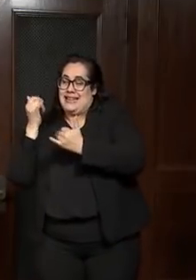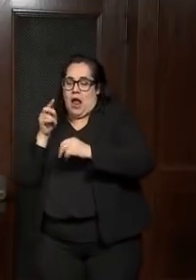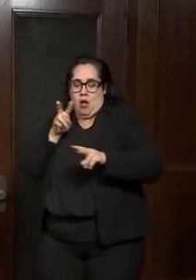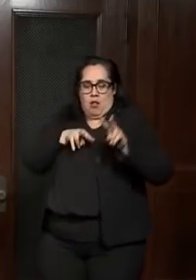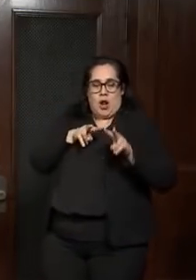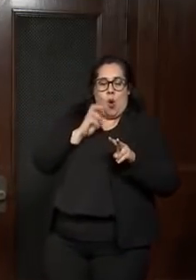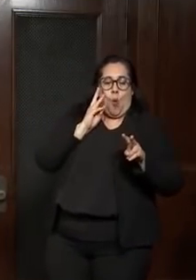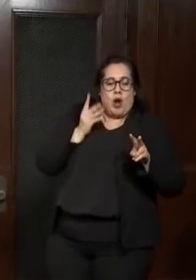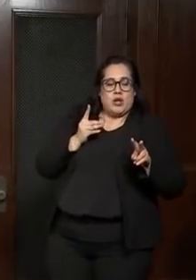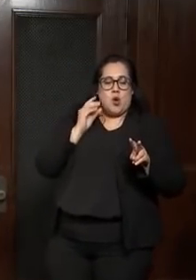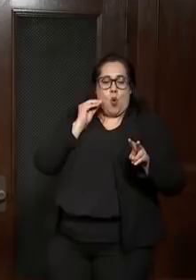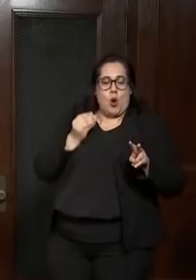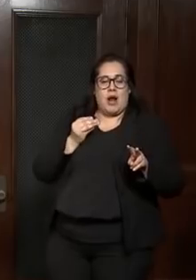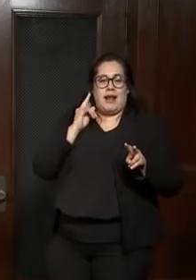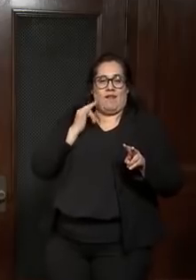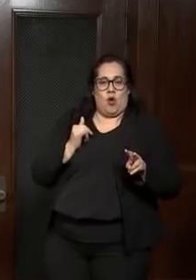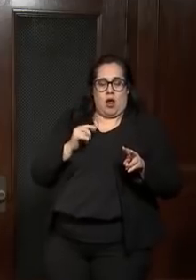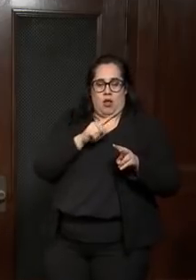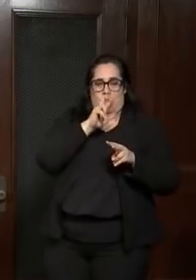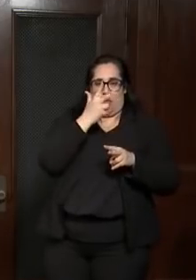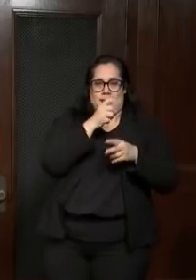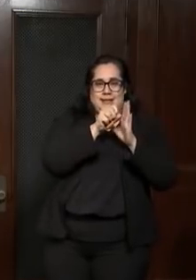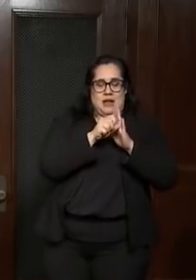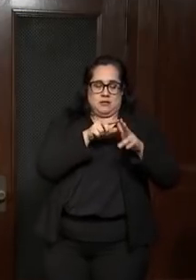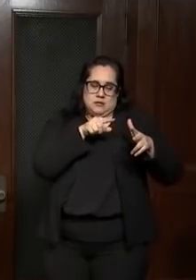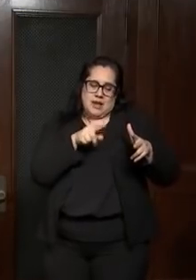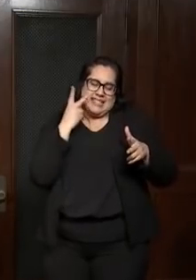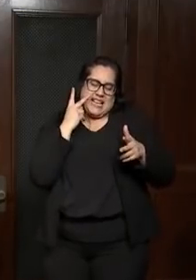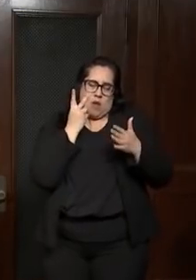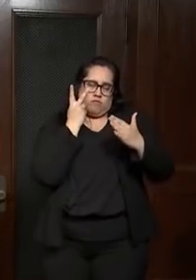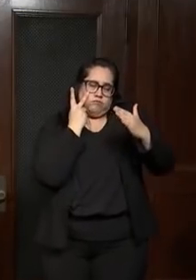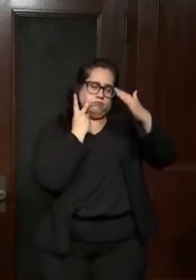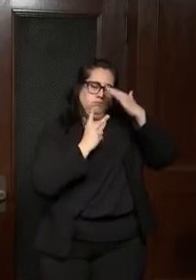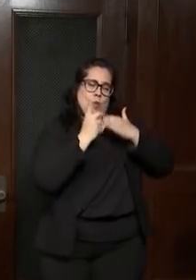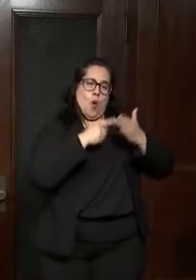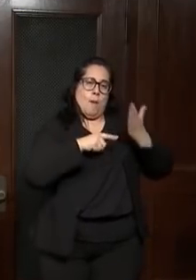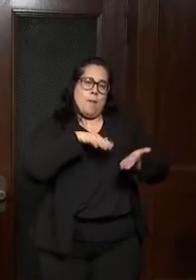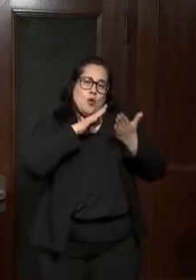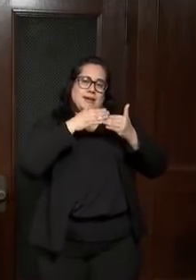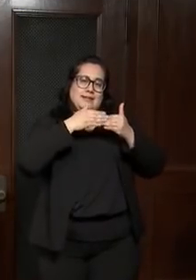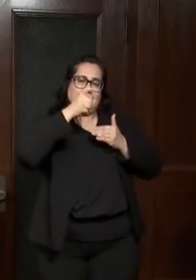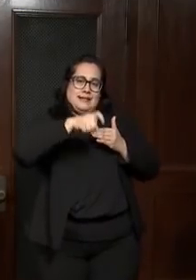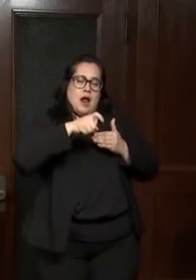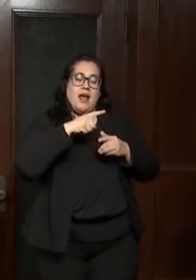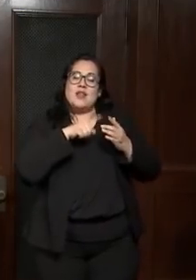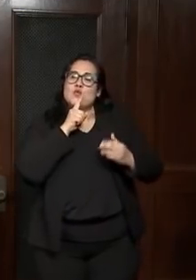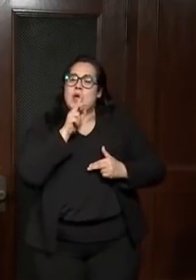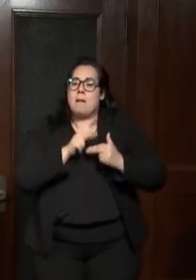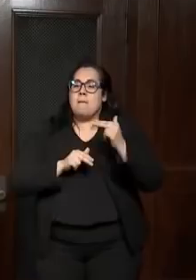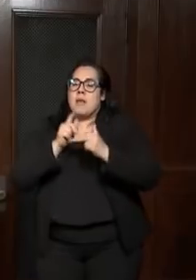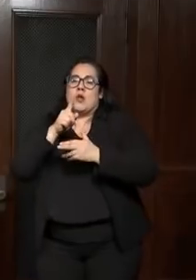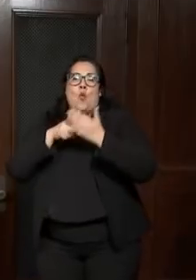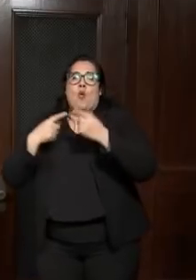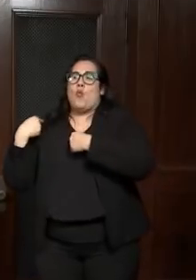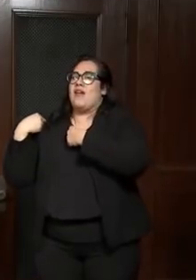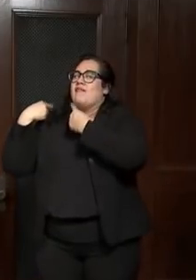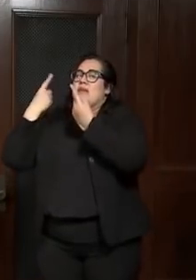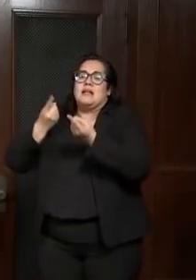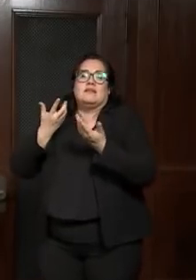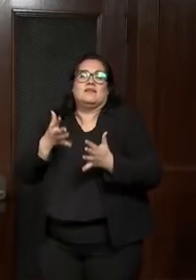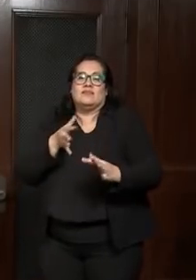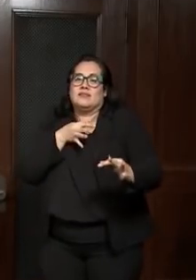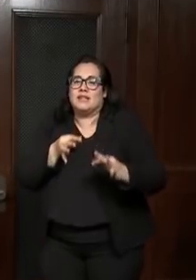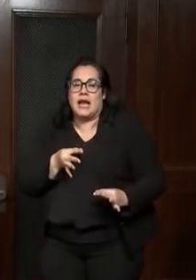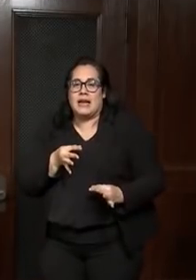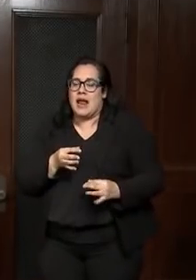The governors together will talk about the approach that is necessary, and this really builds on what a lot of us have been saying. Get